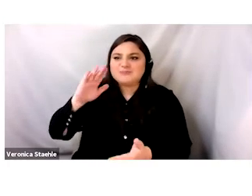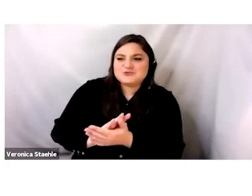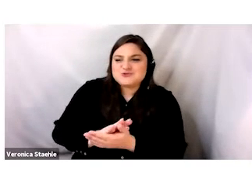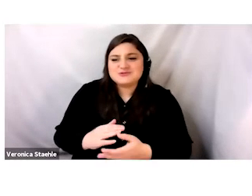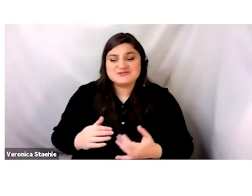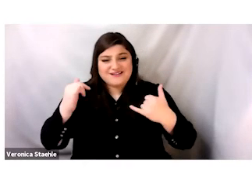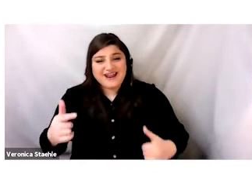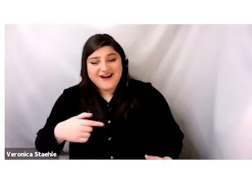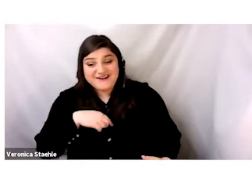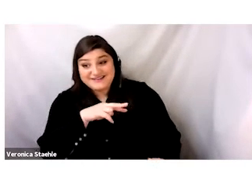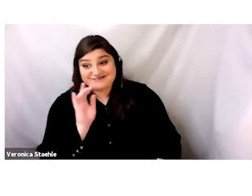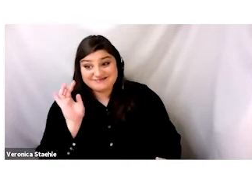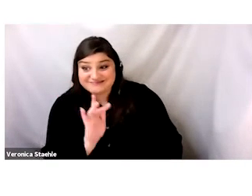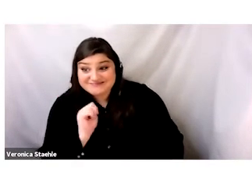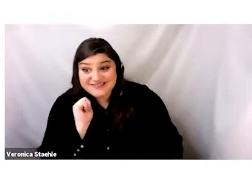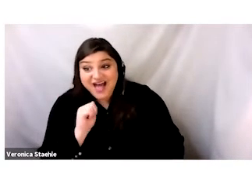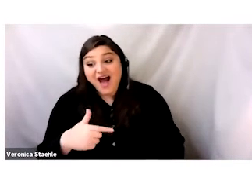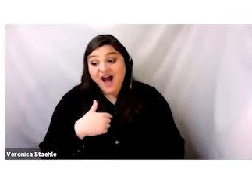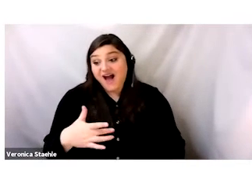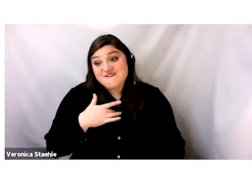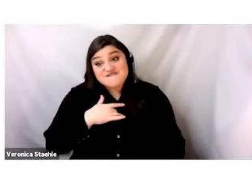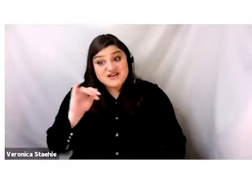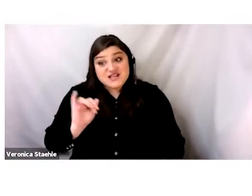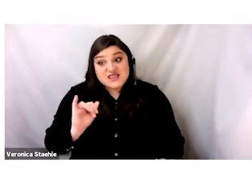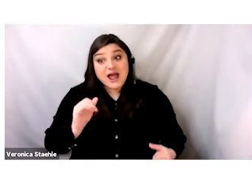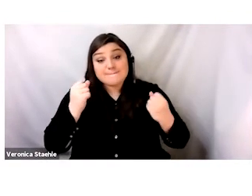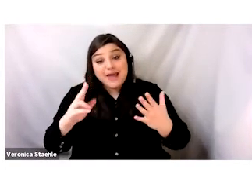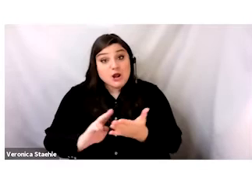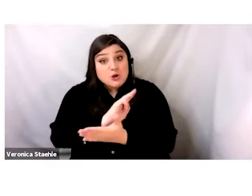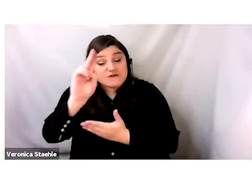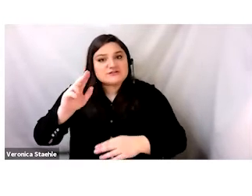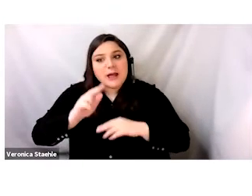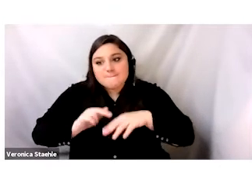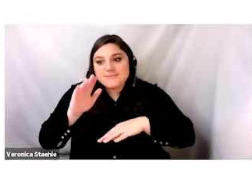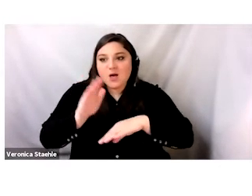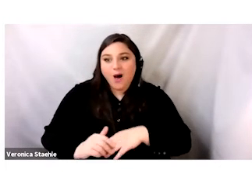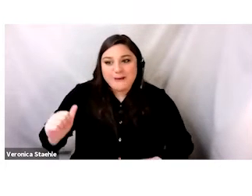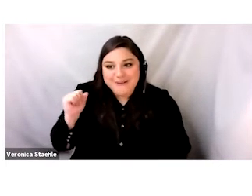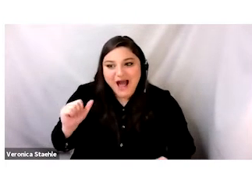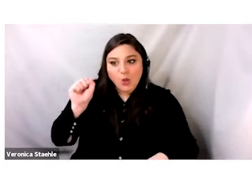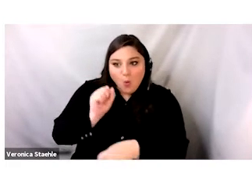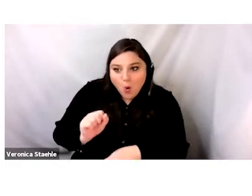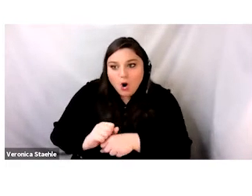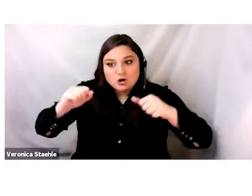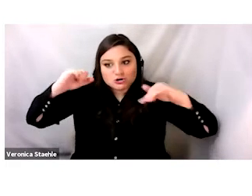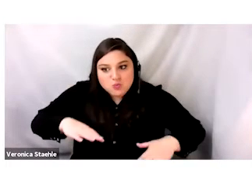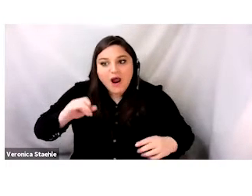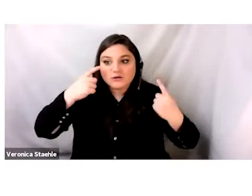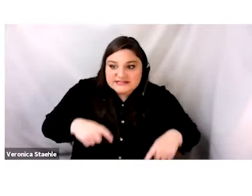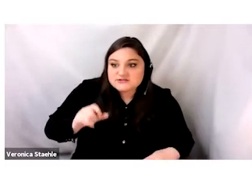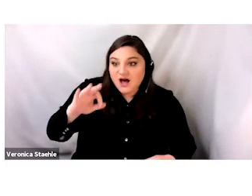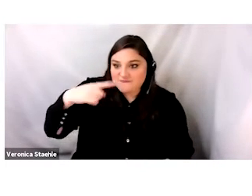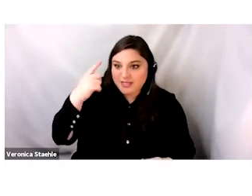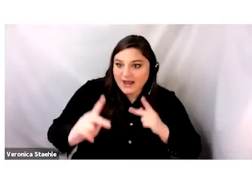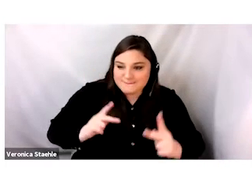lot of like university systems, how they were built on the backs of Black folks and people of color. And we don't really talk about that enough.